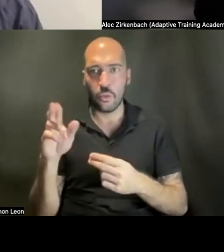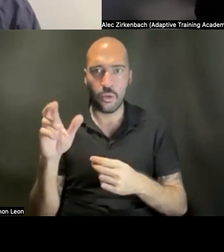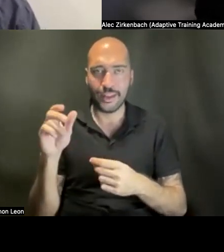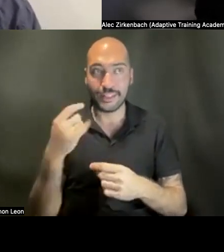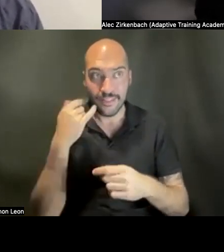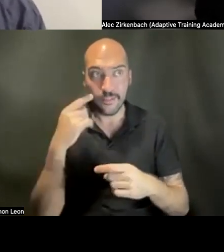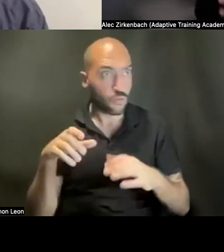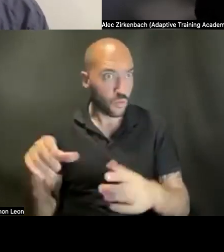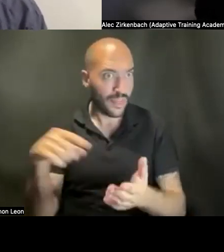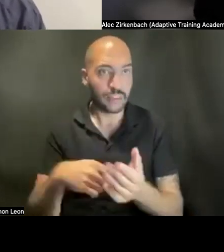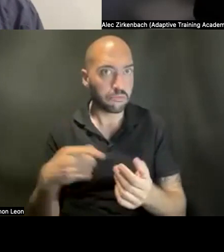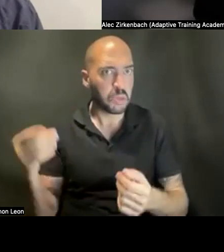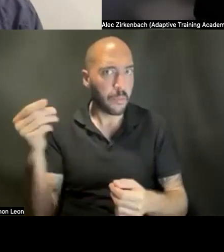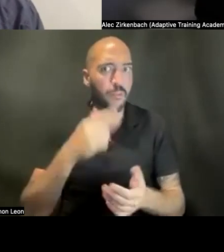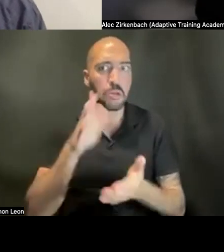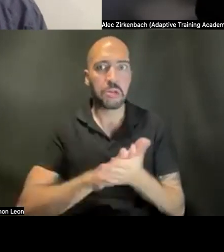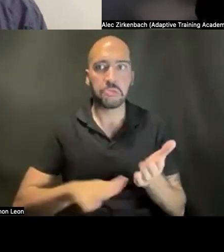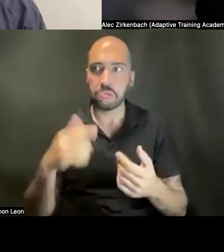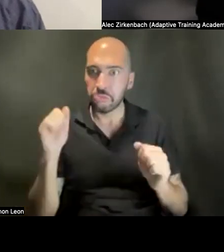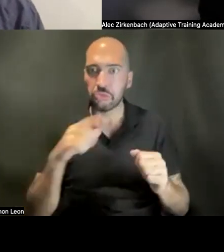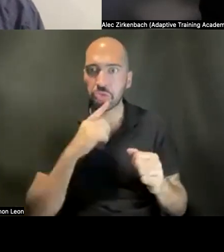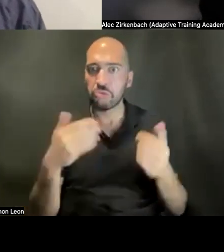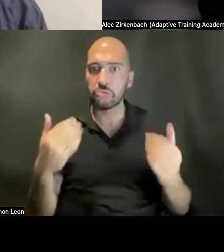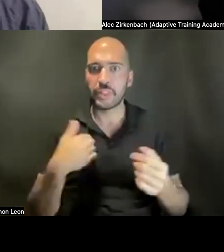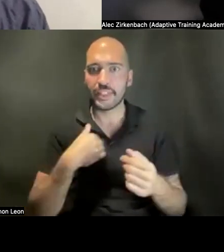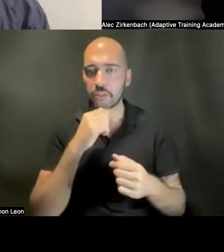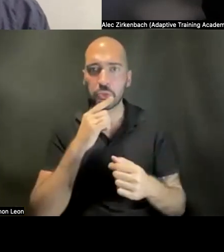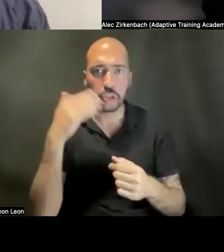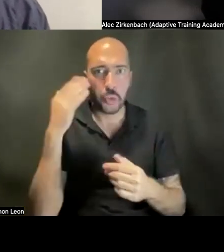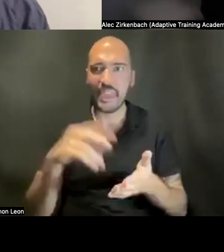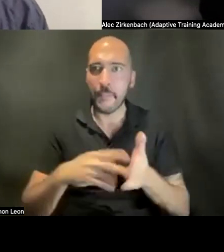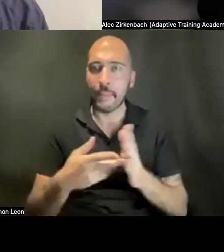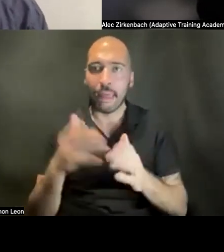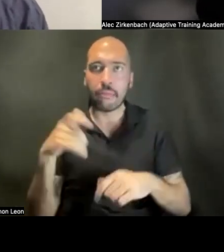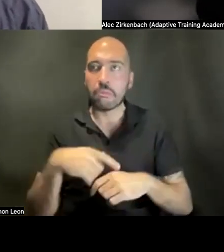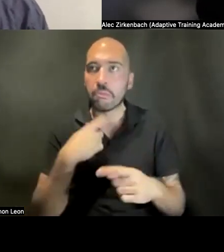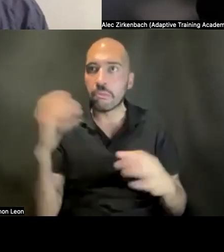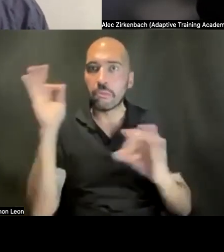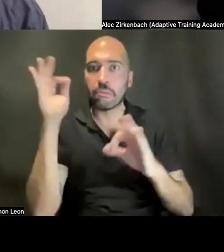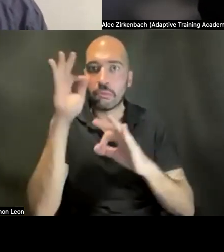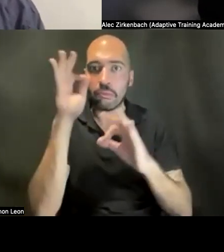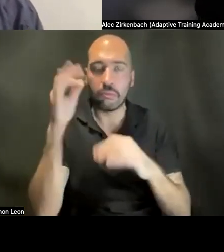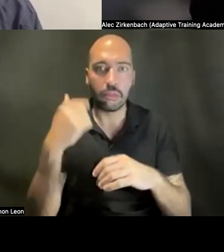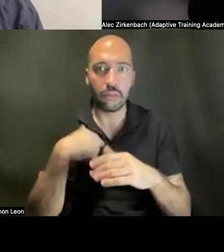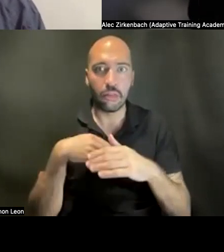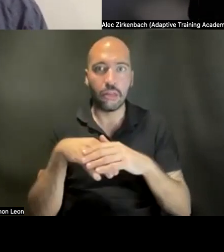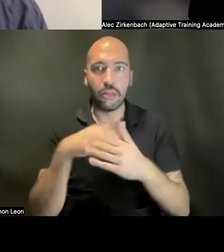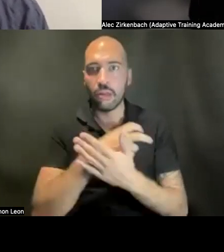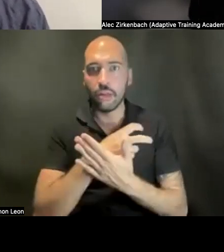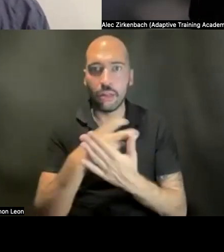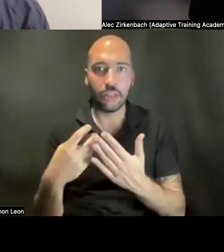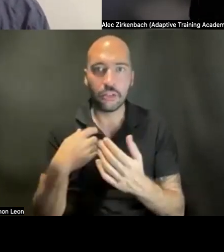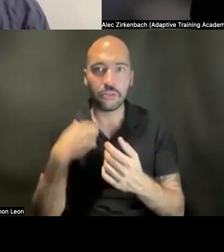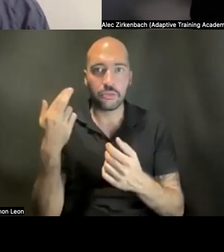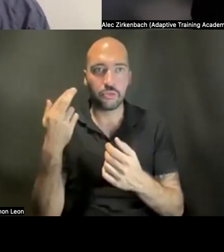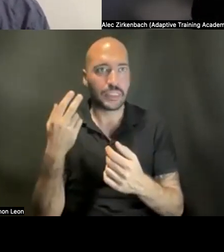this, they'll pay for college. And I was like, yeah, sure. Like I didn't really know what that meant at the time. got into it, and then I realized like this is really, it